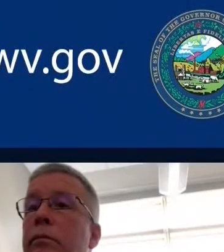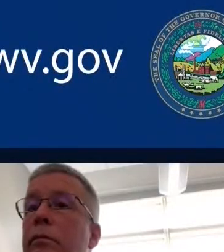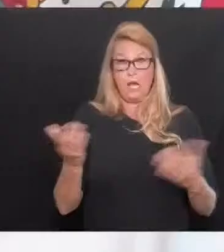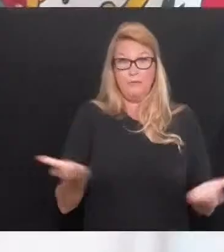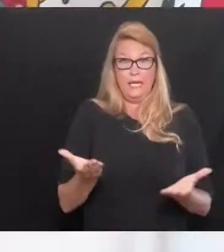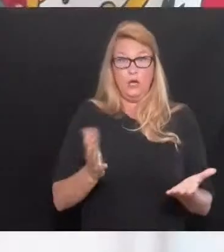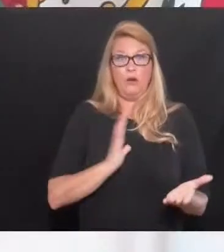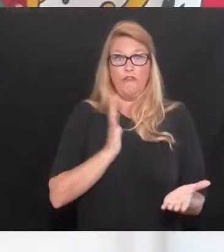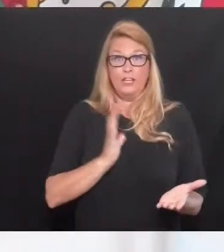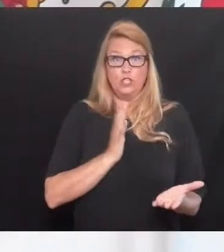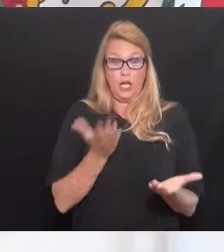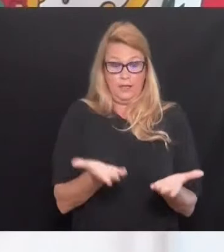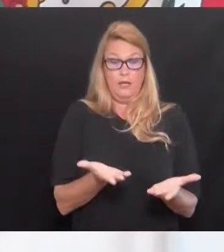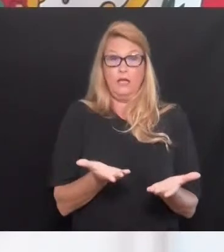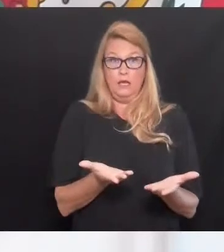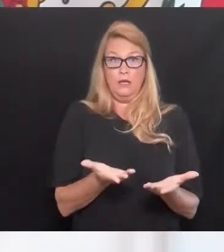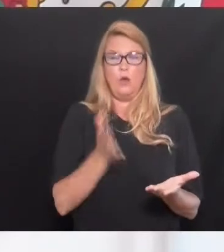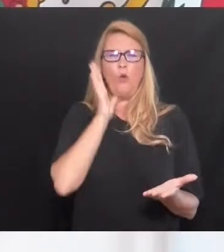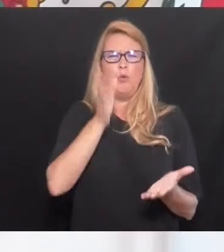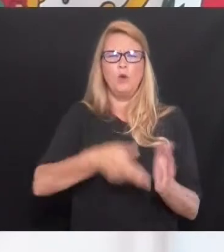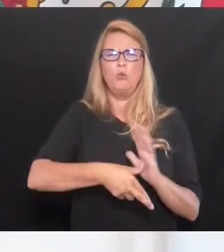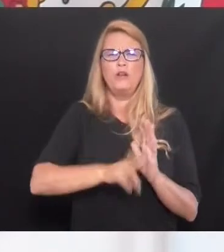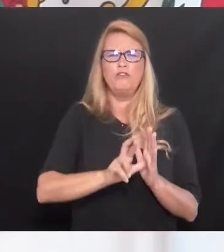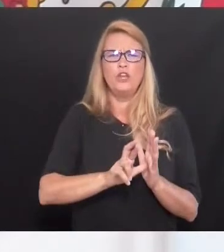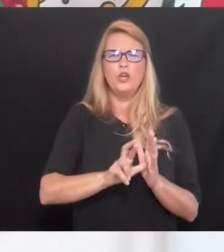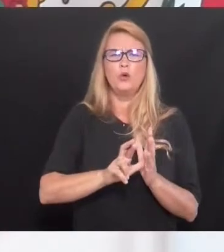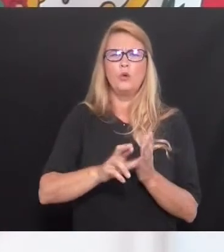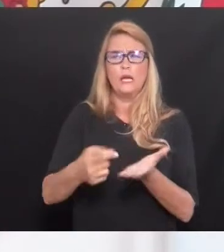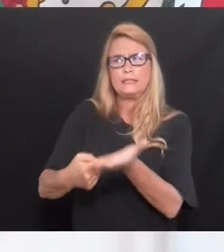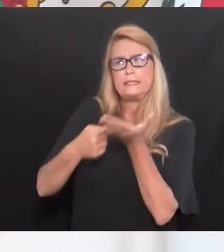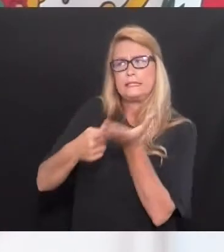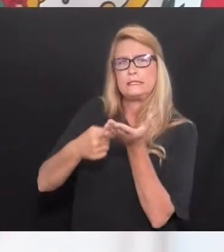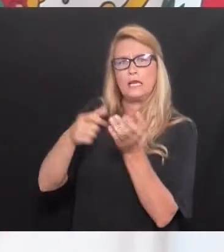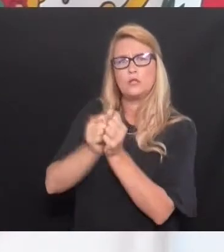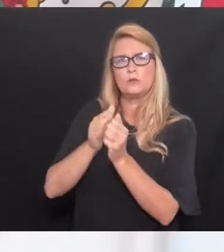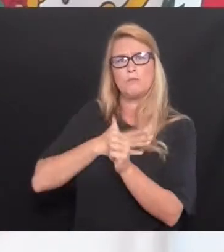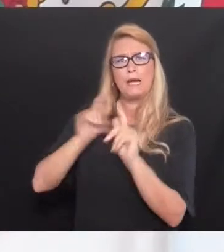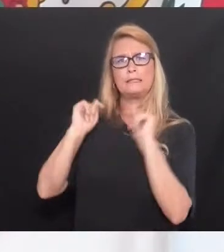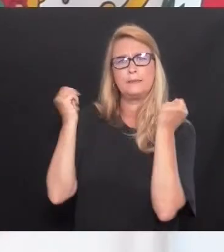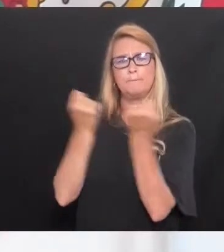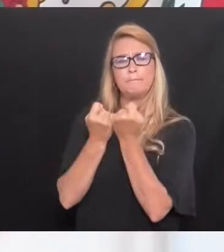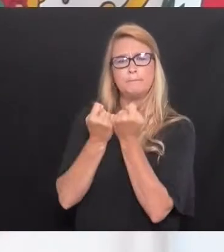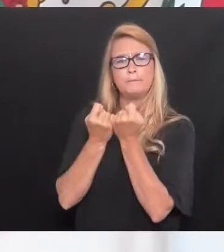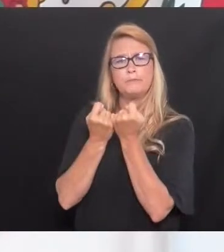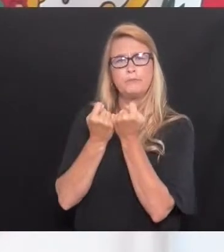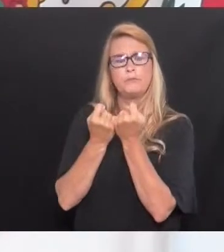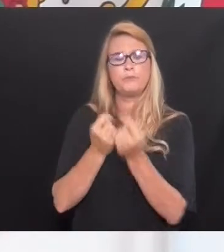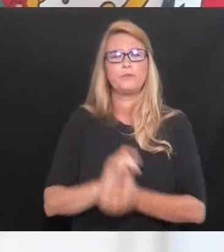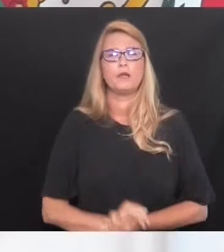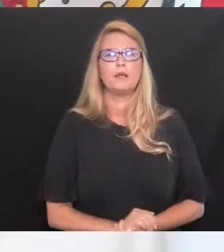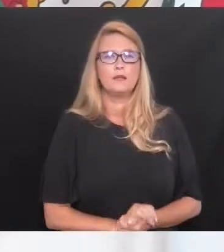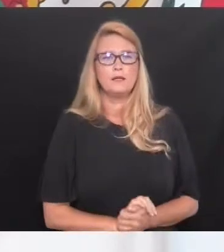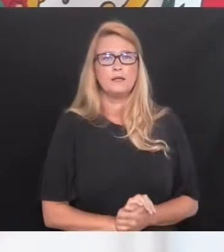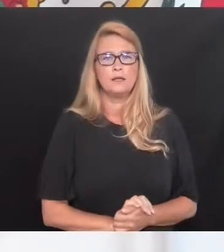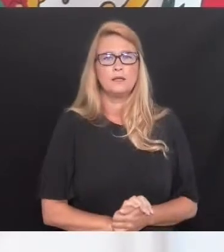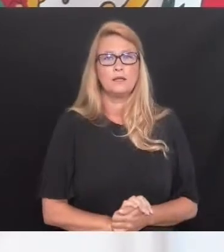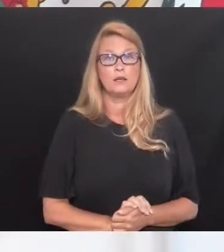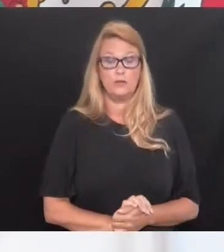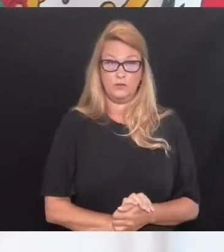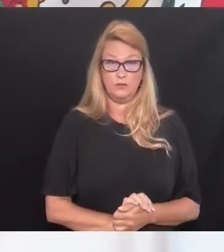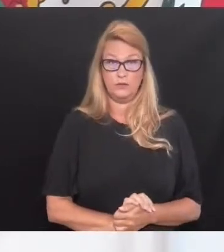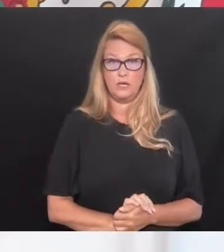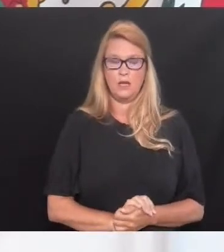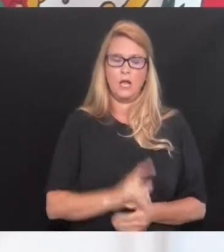absolutely review, and we'll go over it with all the experts over and over and over. You know, I am